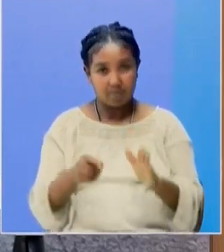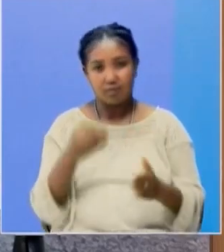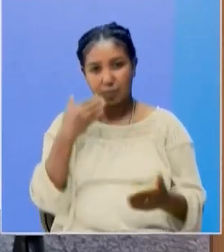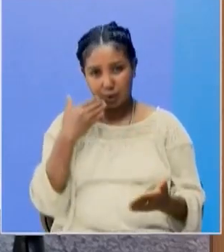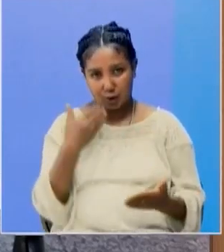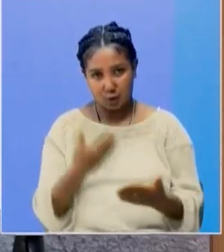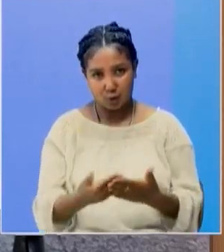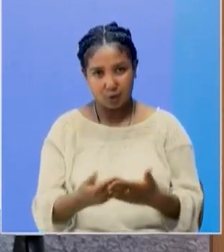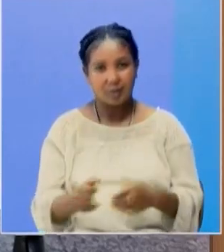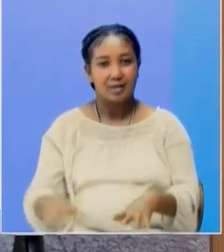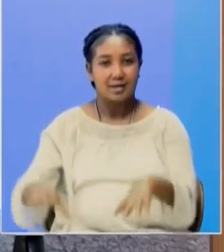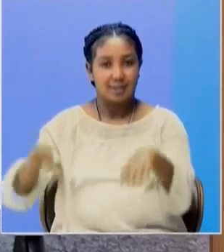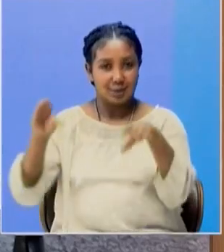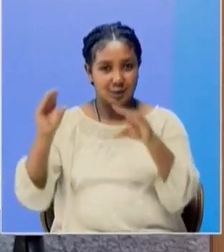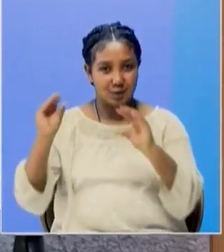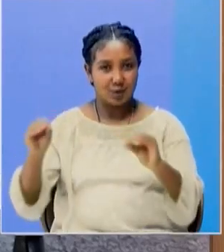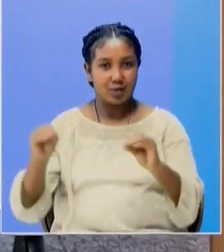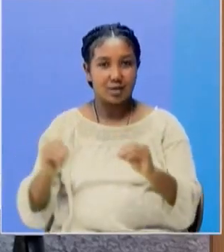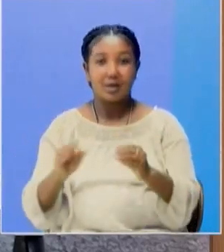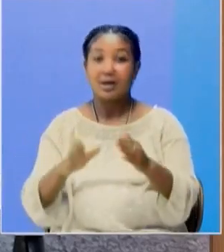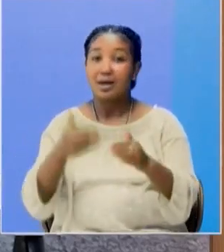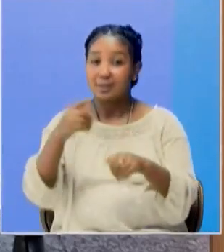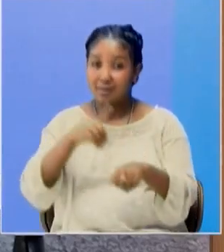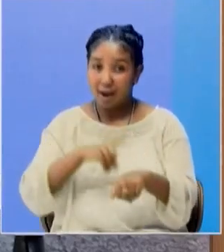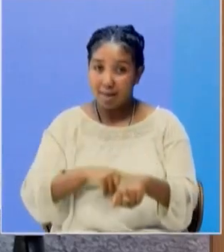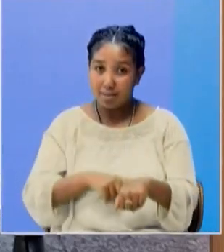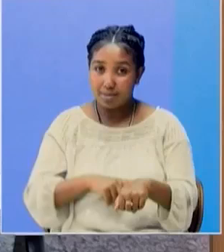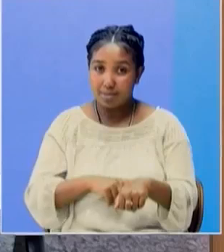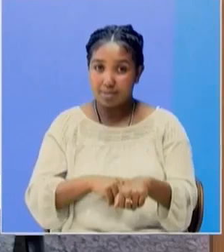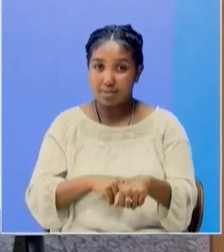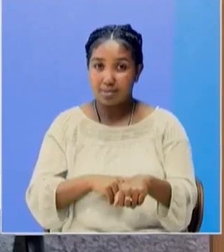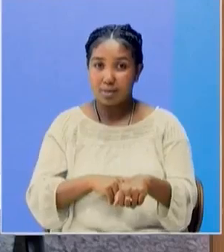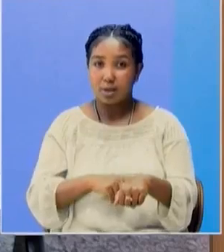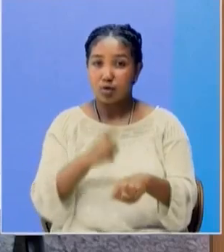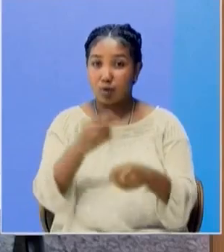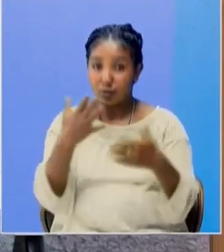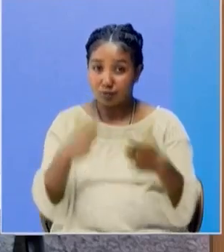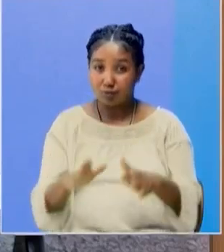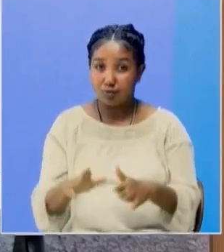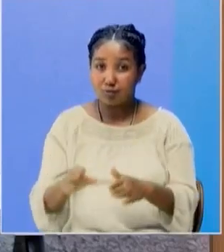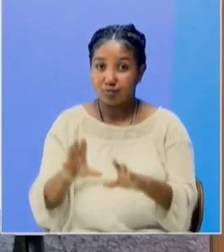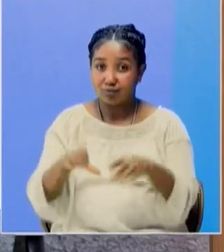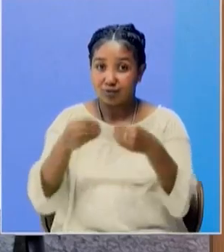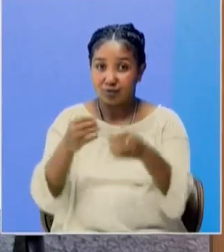Good. Students, for the next class, you have to do the